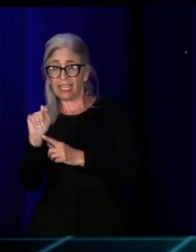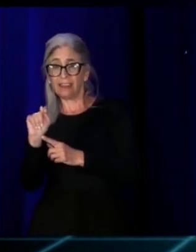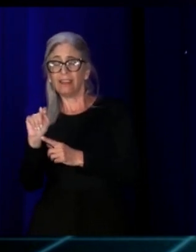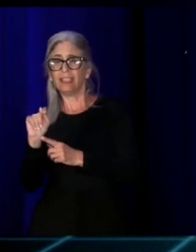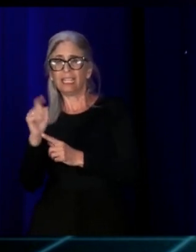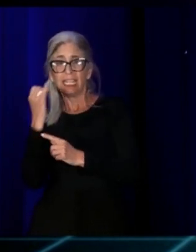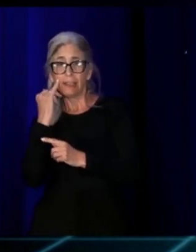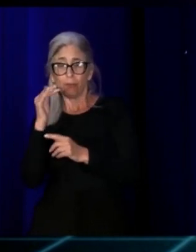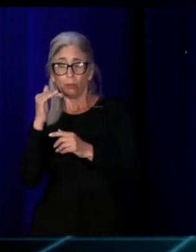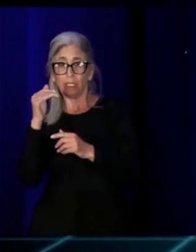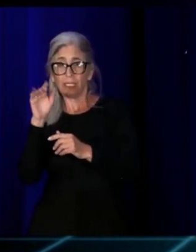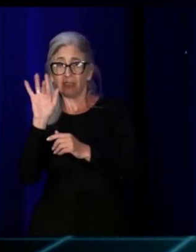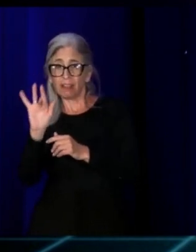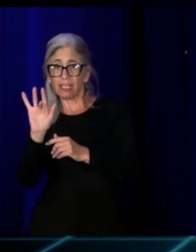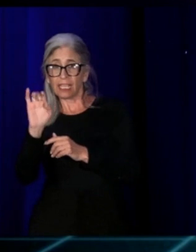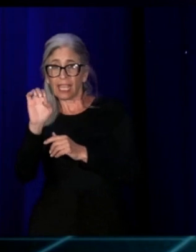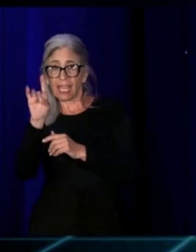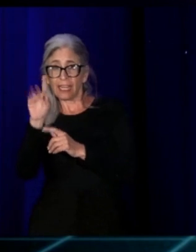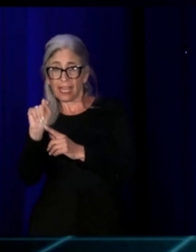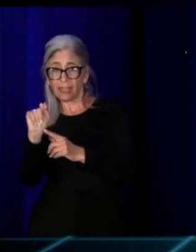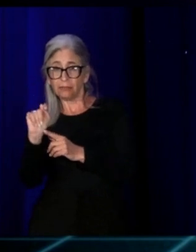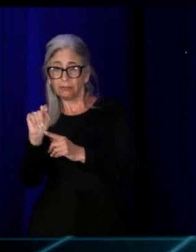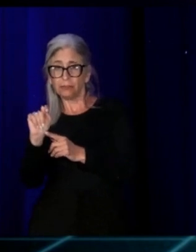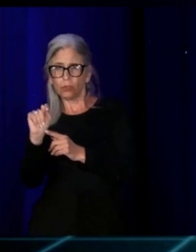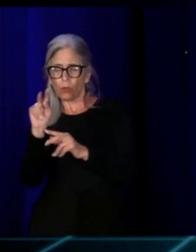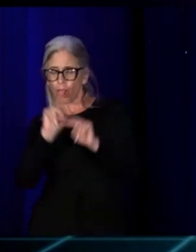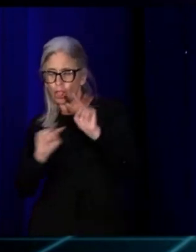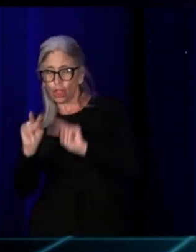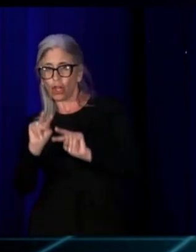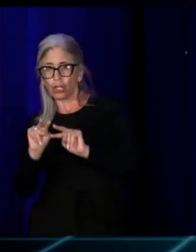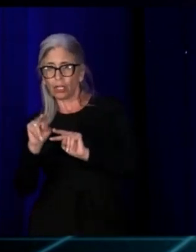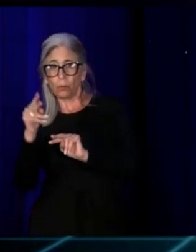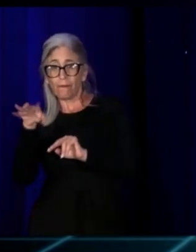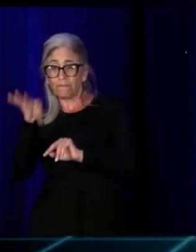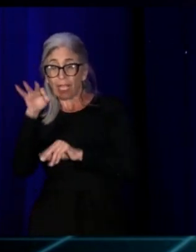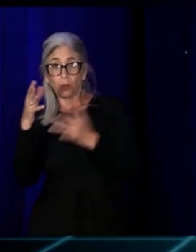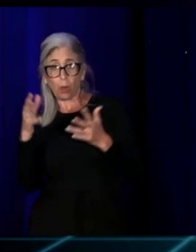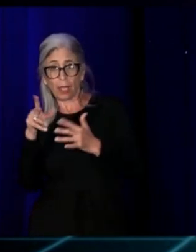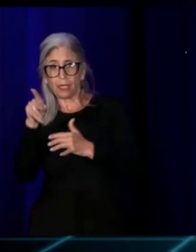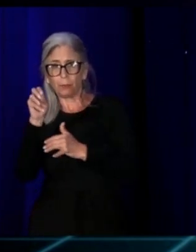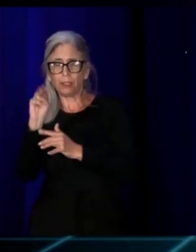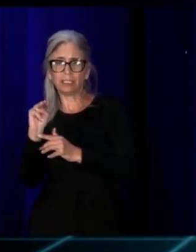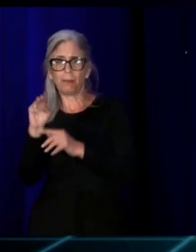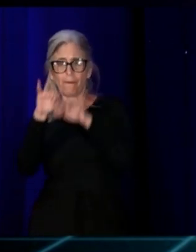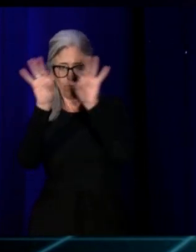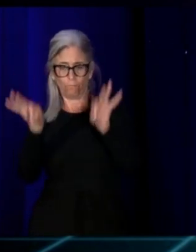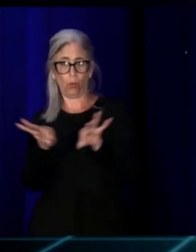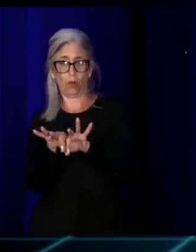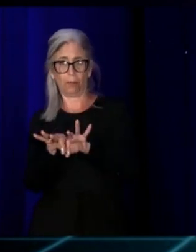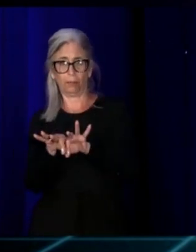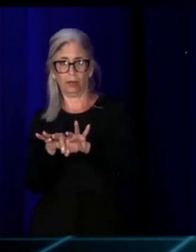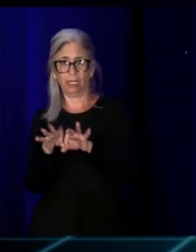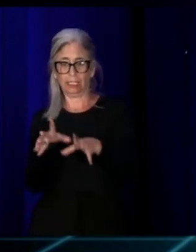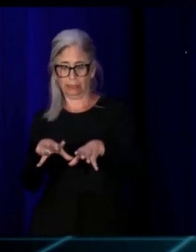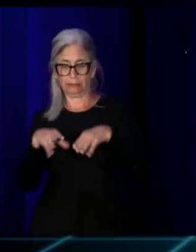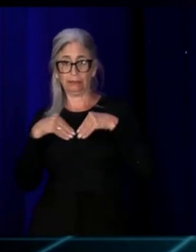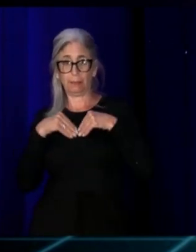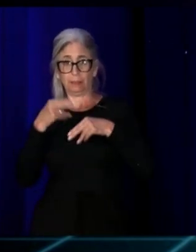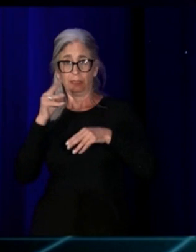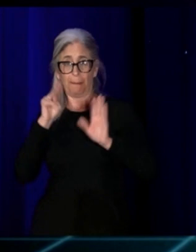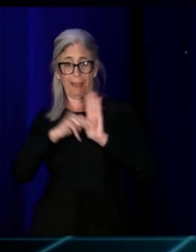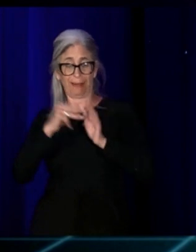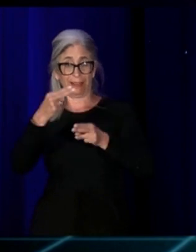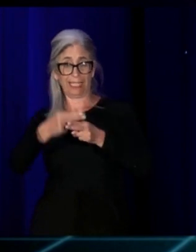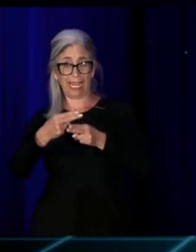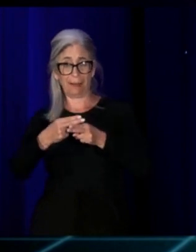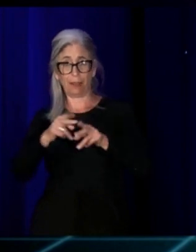And if we hit edit and we look, we're going to see a Prisma form. And this takes in a model name, and the